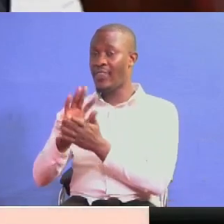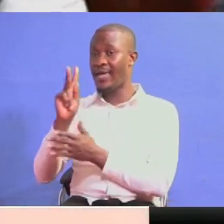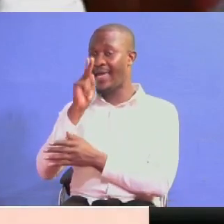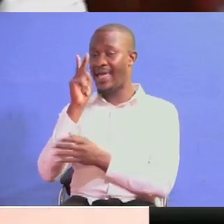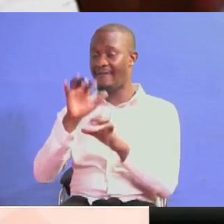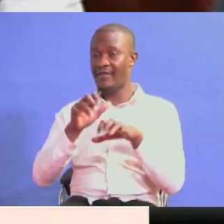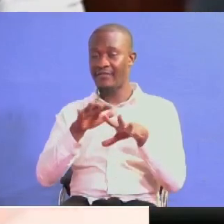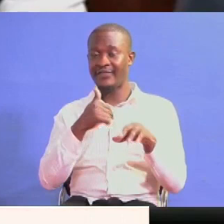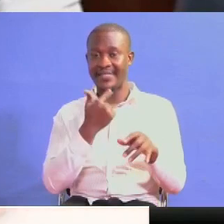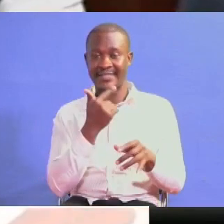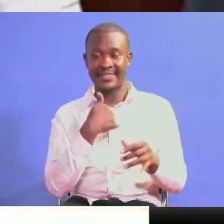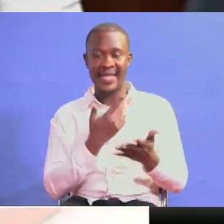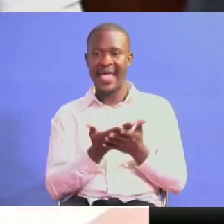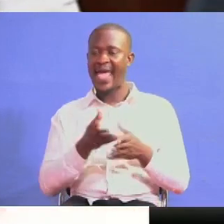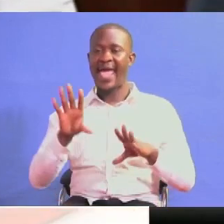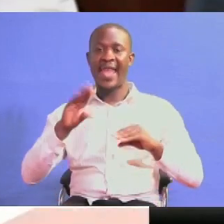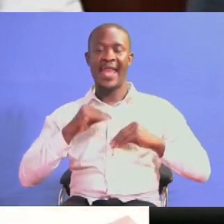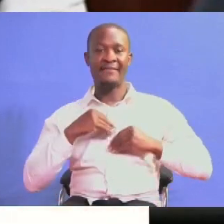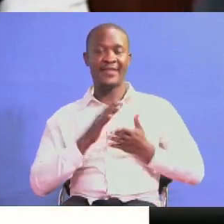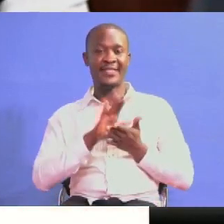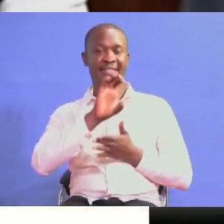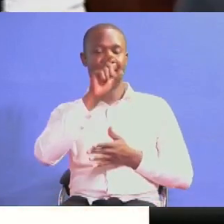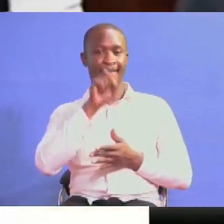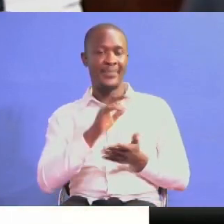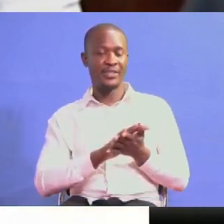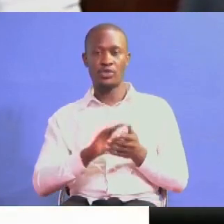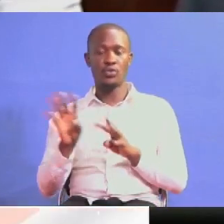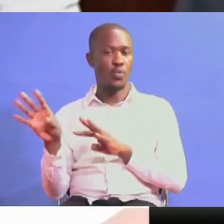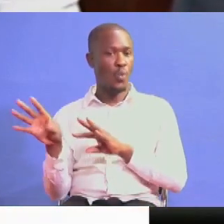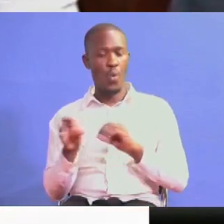and said enough is enough and the CS must go.